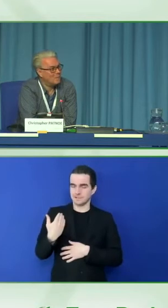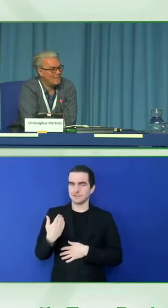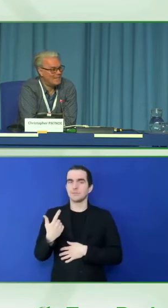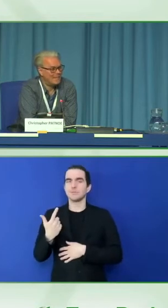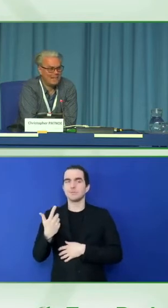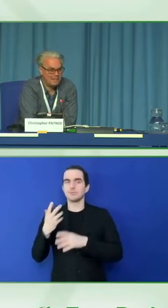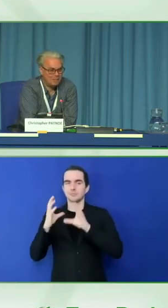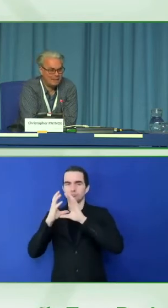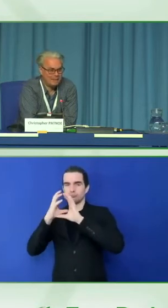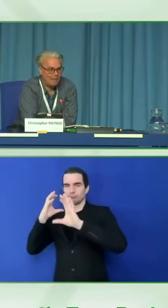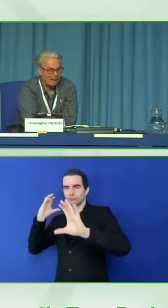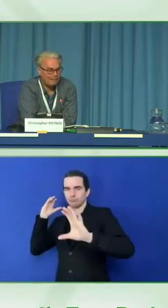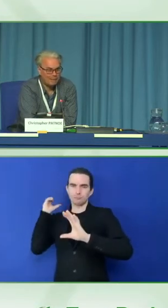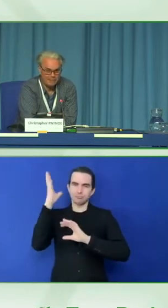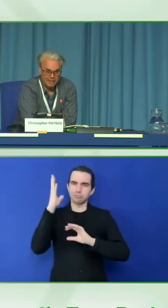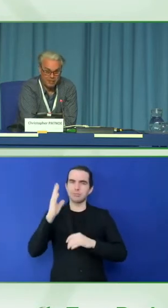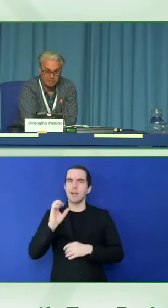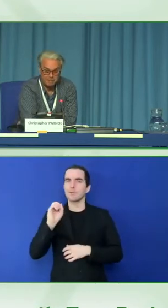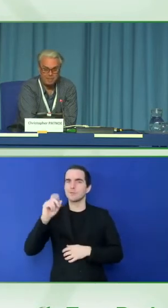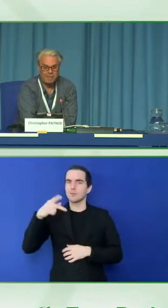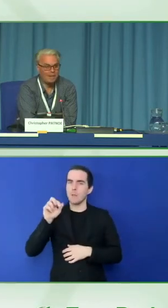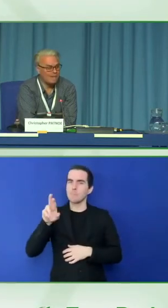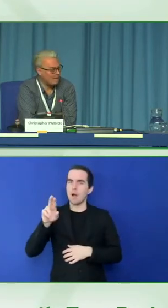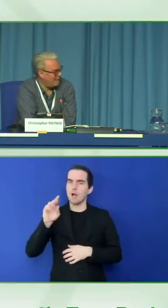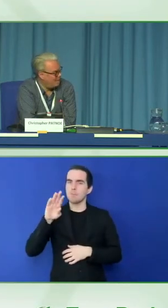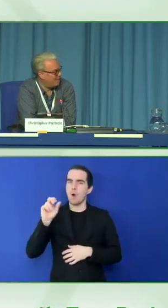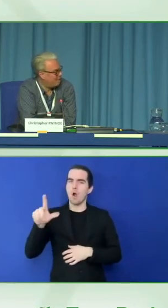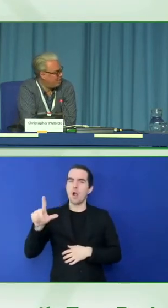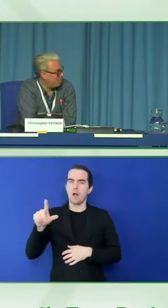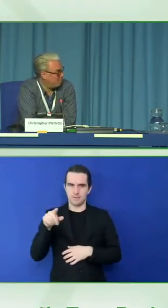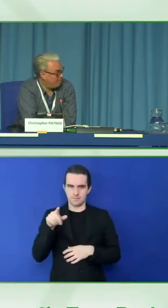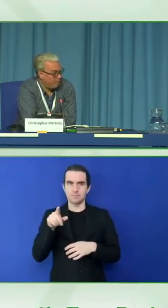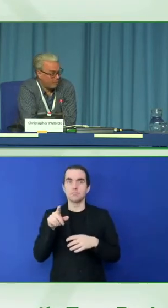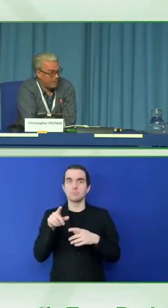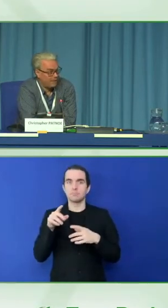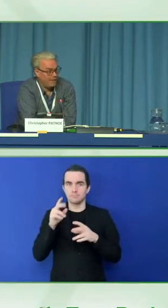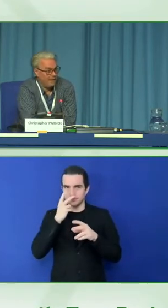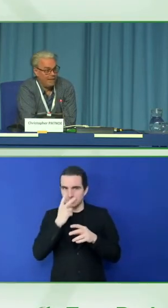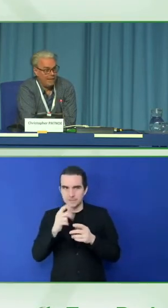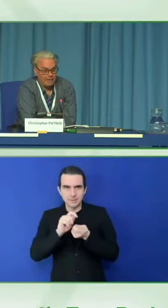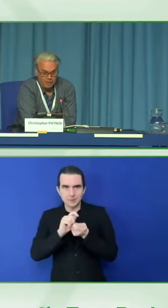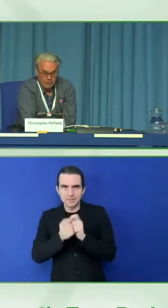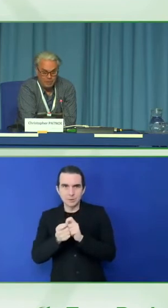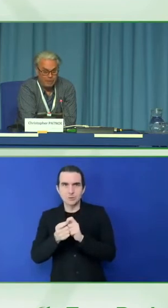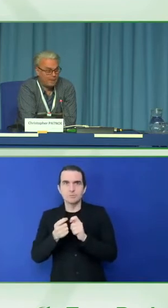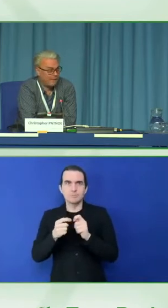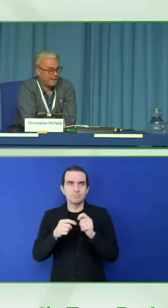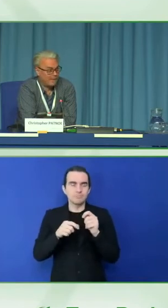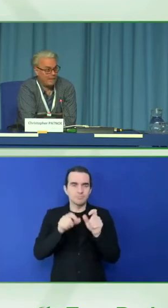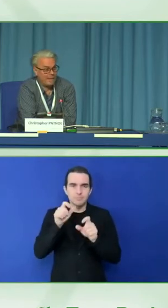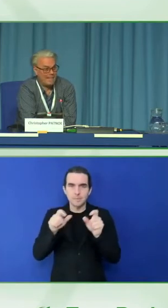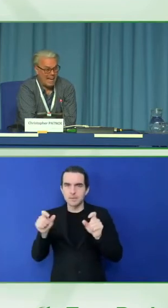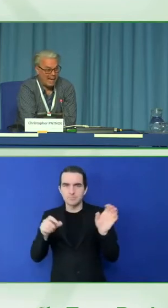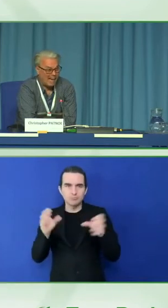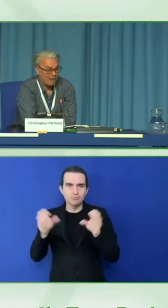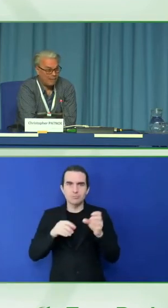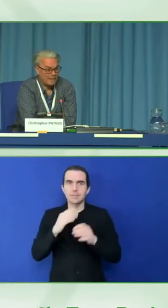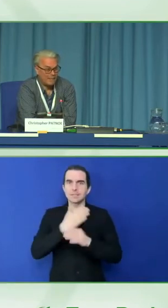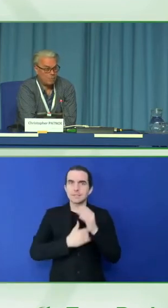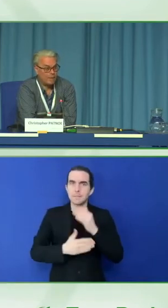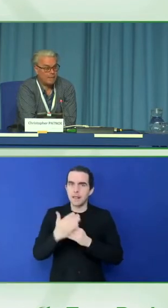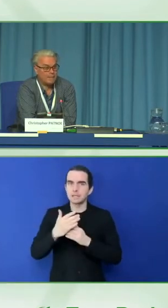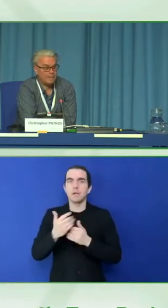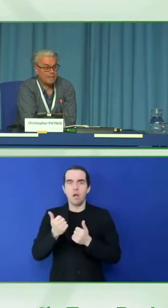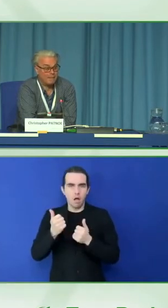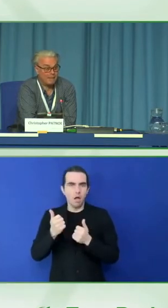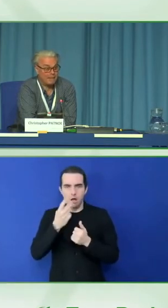XAC. We need that next really powerful innovation that keeps the conversation moving forward. And to your point, you know, I think AI really